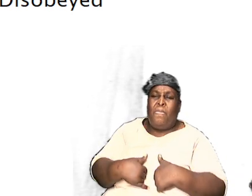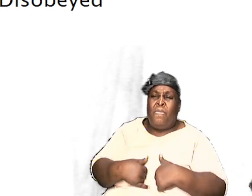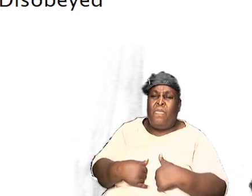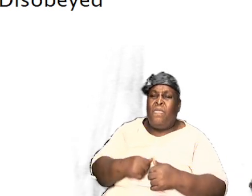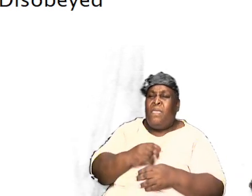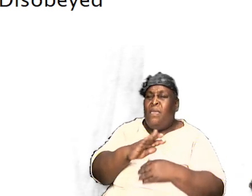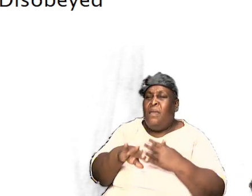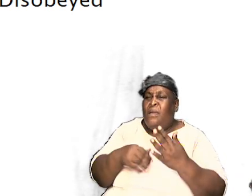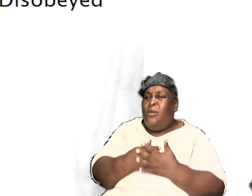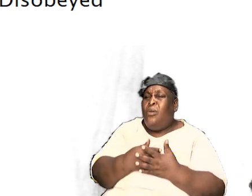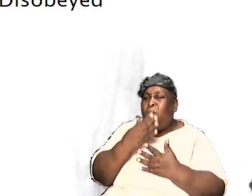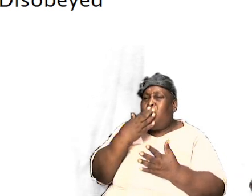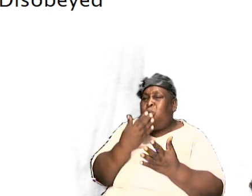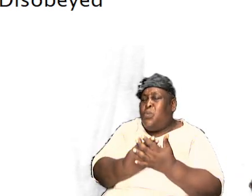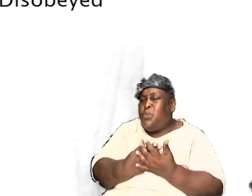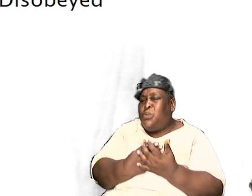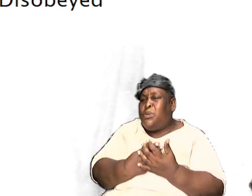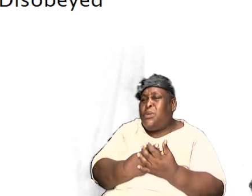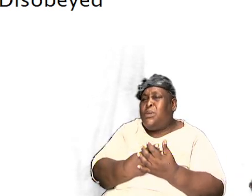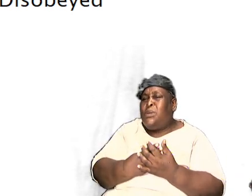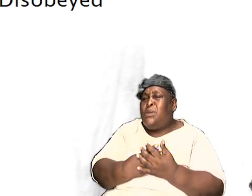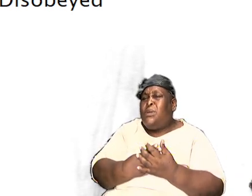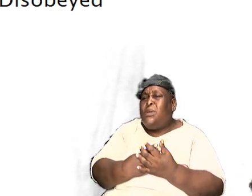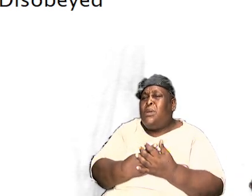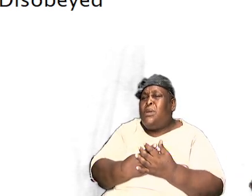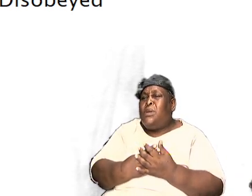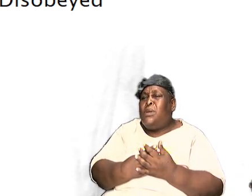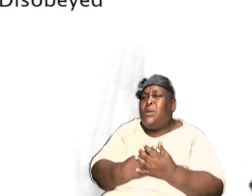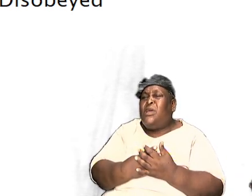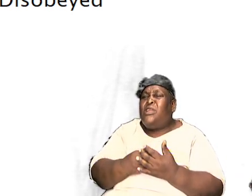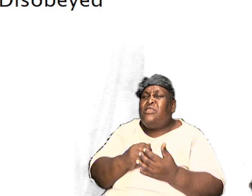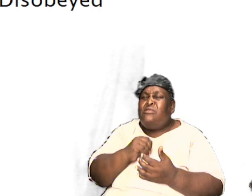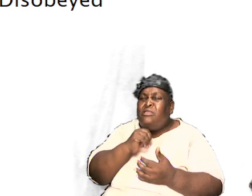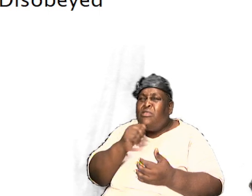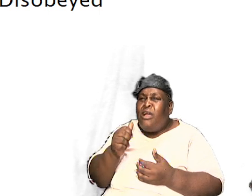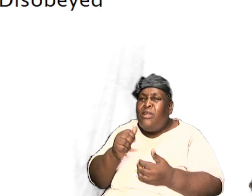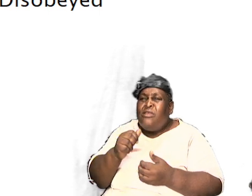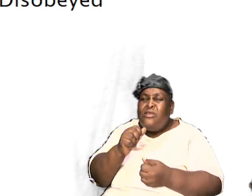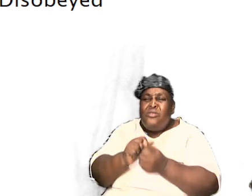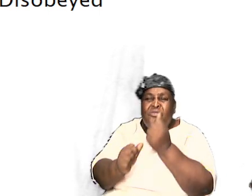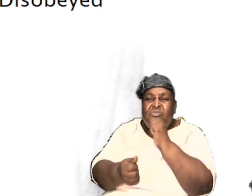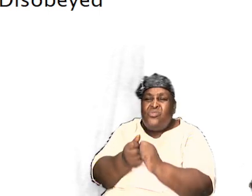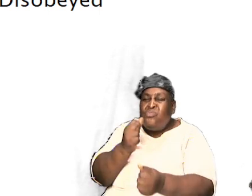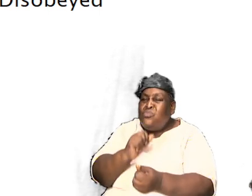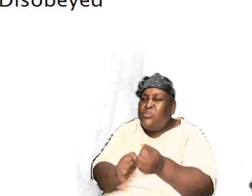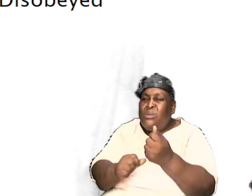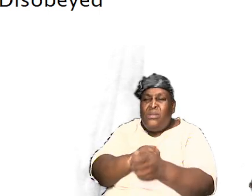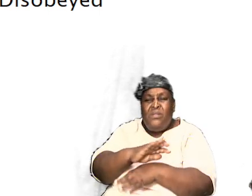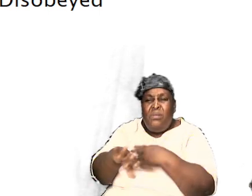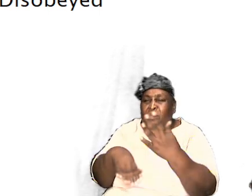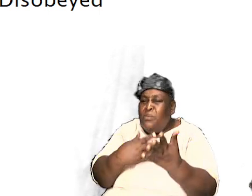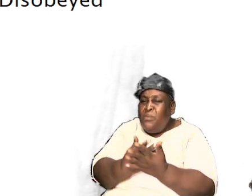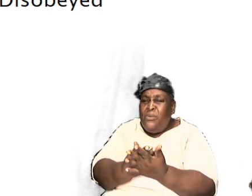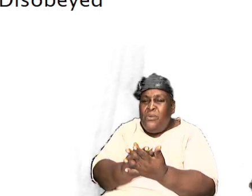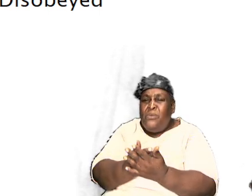and all that was good. I would not utterly destroy them. These are the exact words in the Bible.